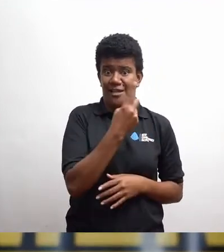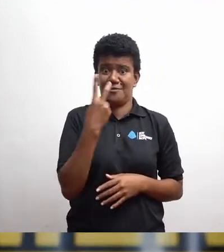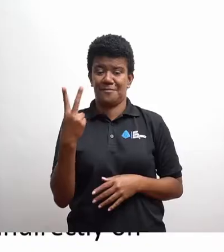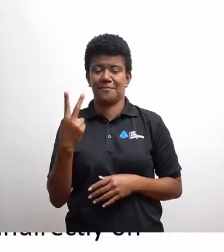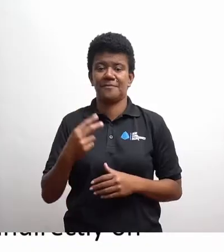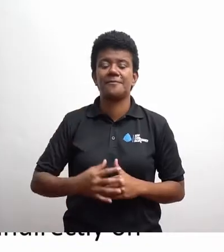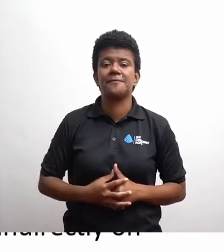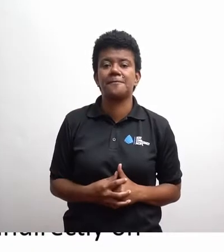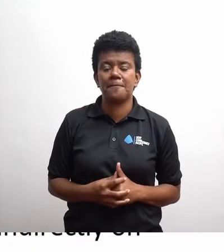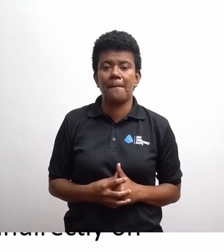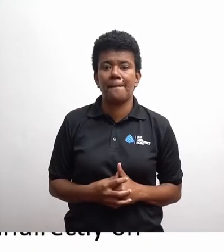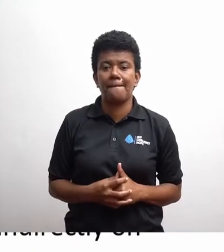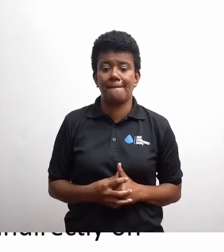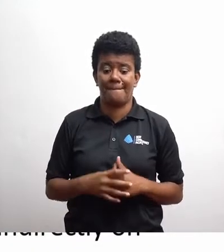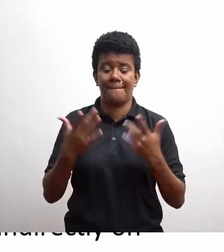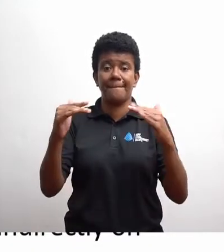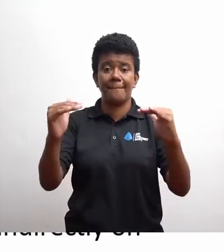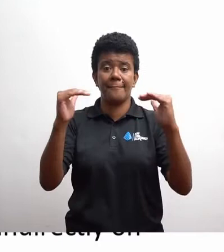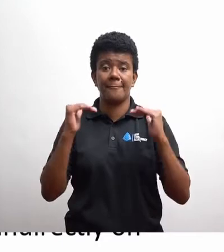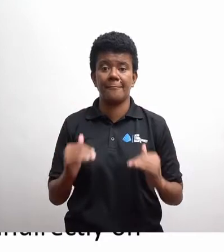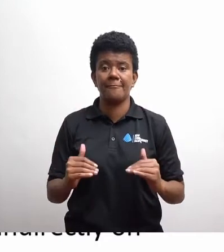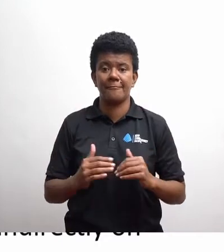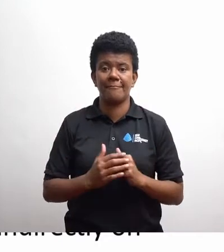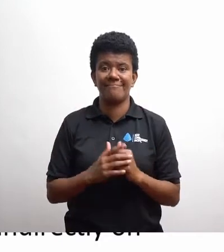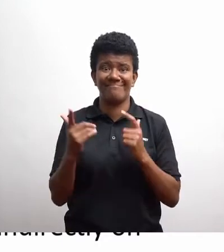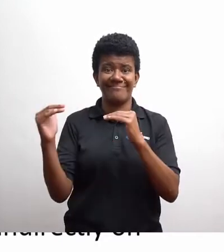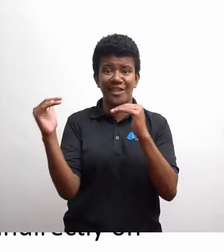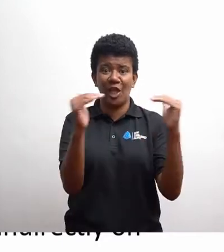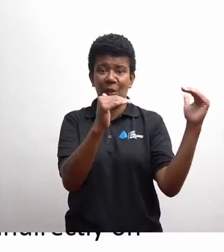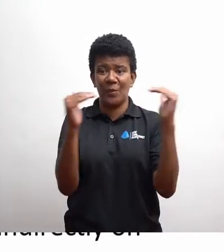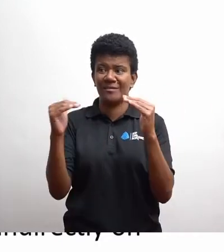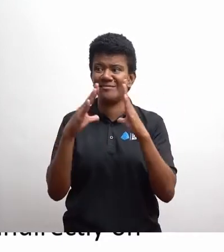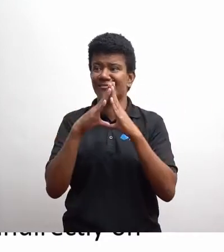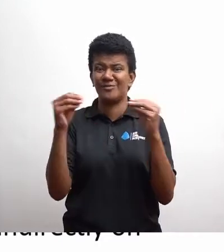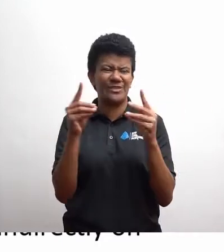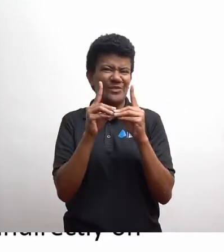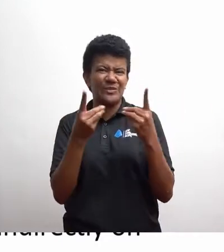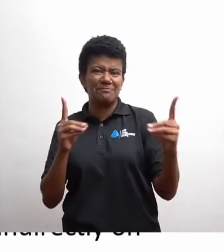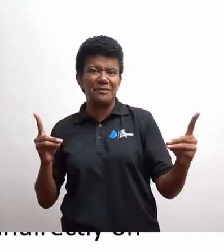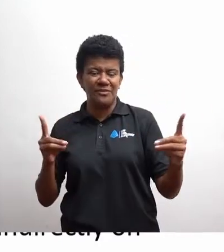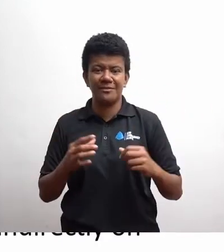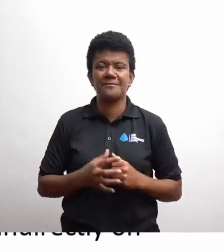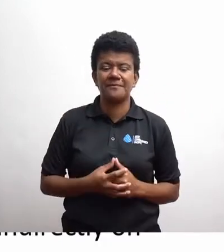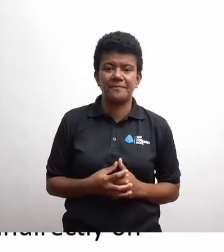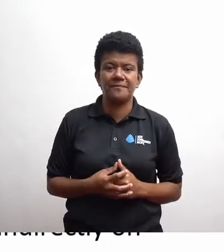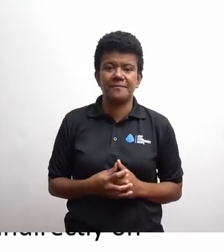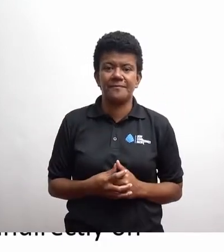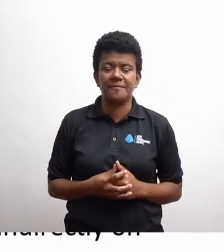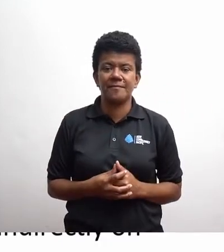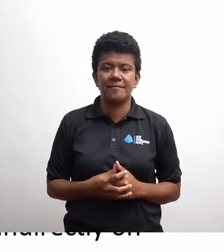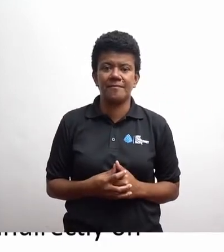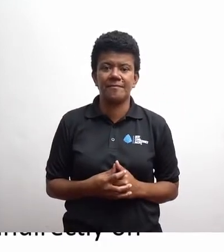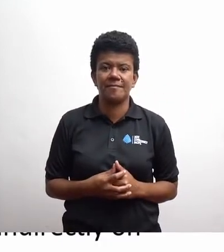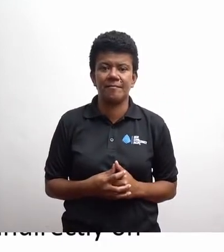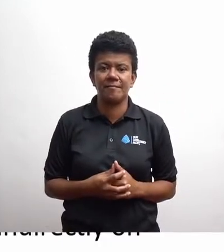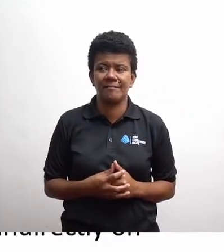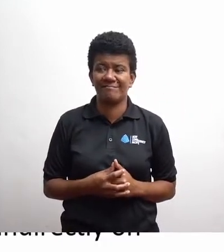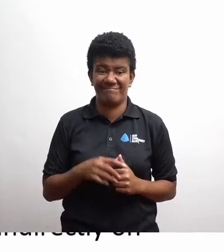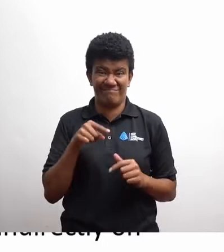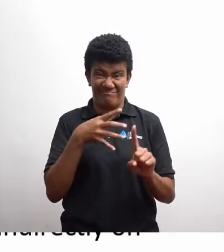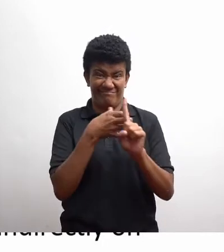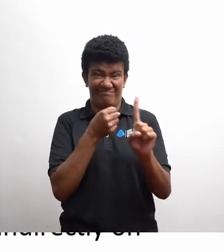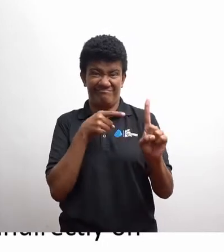next. Okay, we have the right to equality and freedom from discrimination. And it says specifically